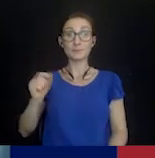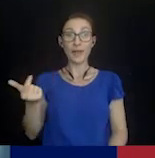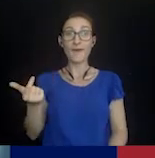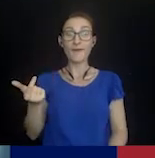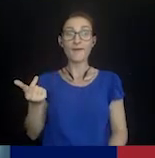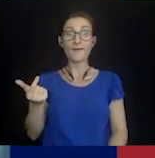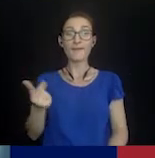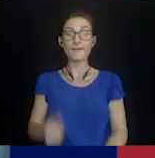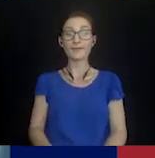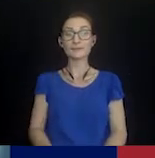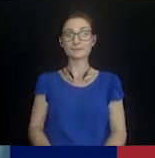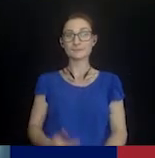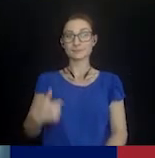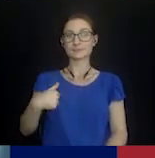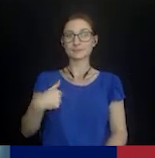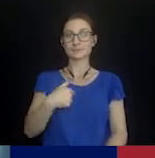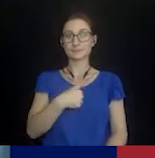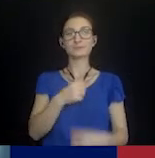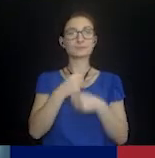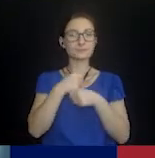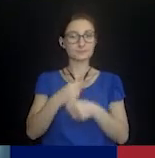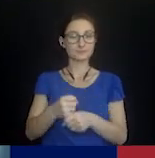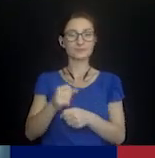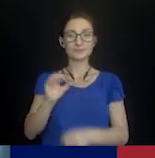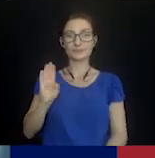We have created the blog